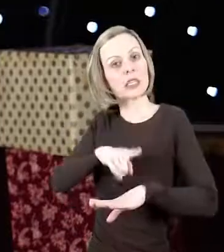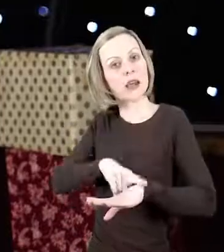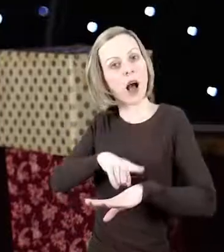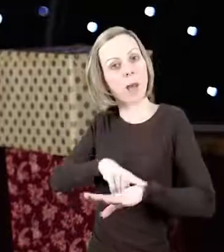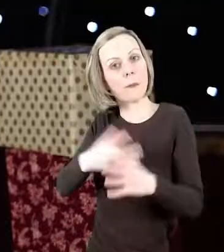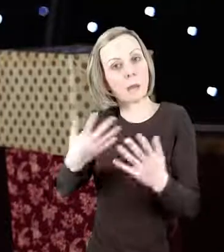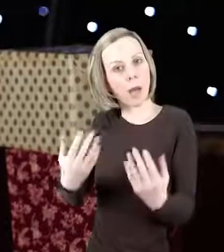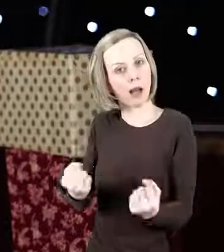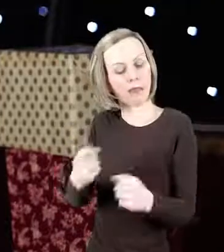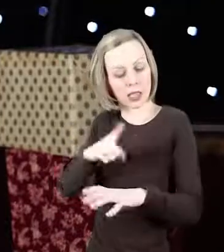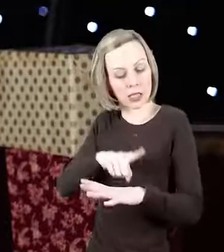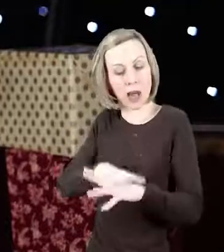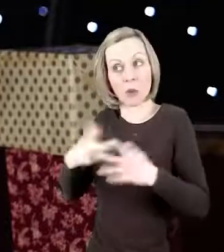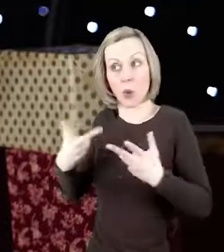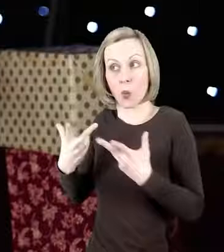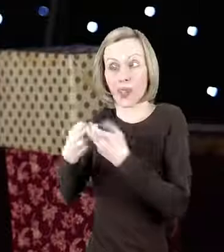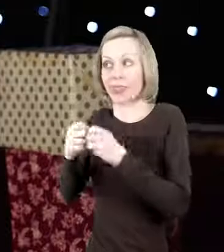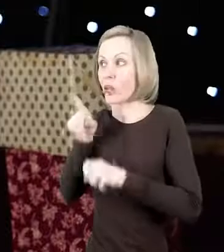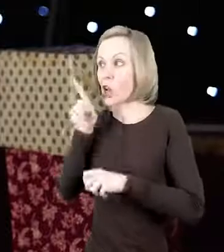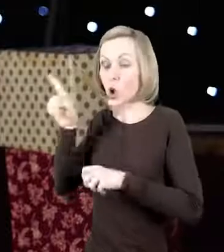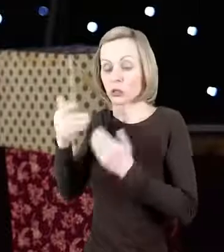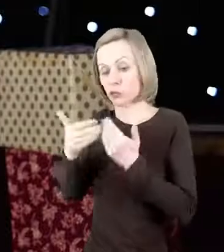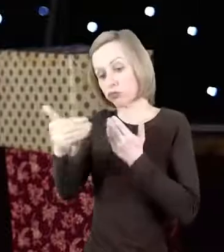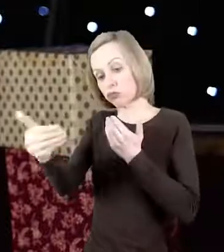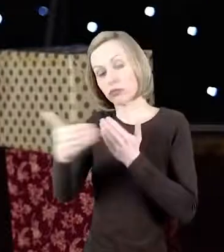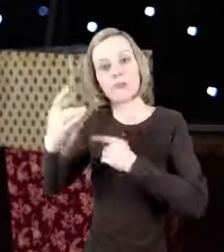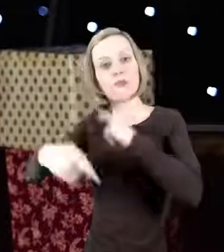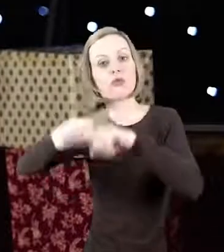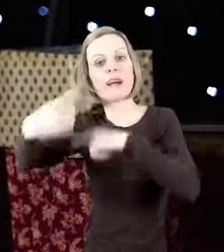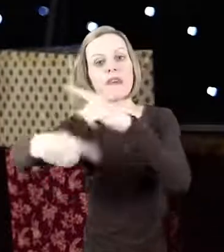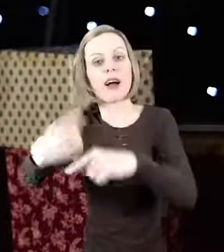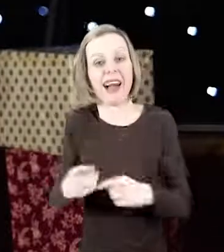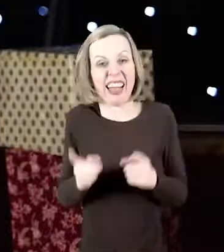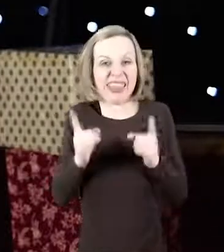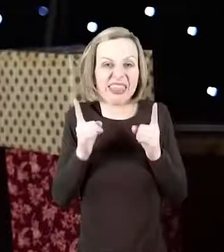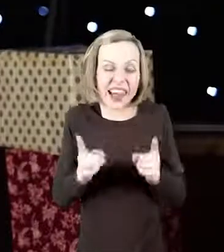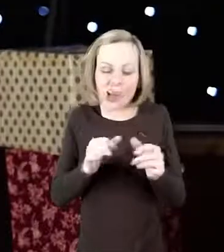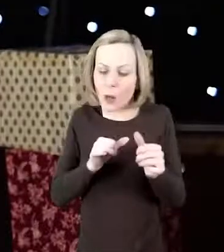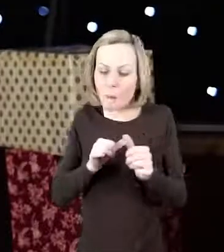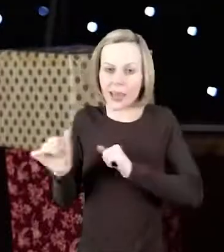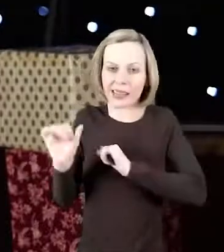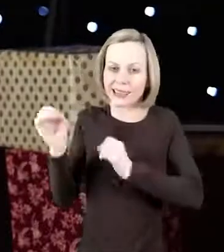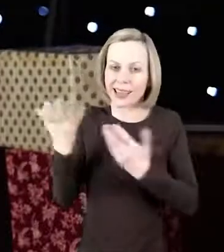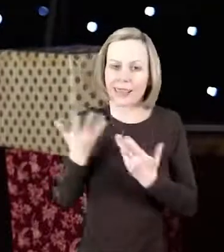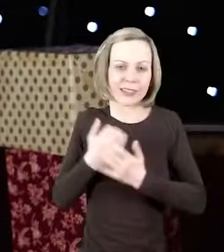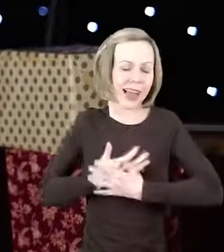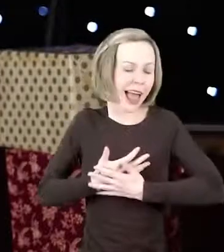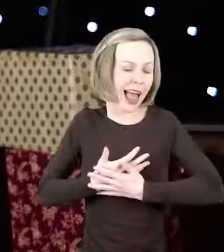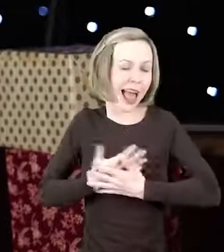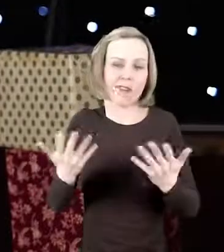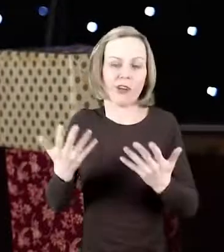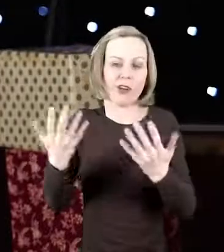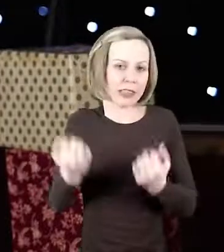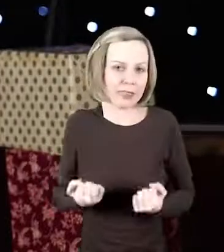get time with God for all eternity. And that is the greatest gift we could